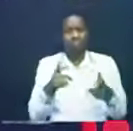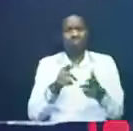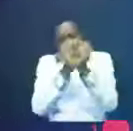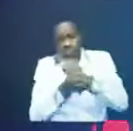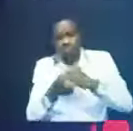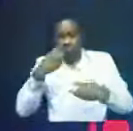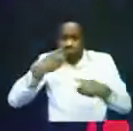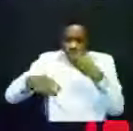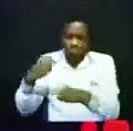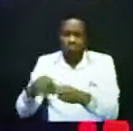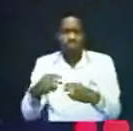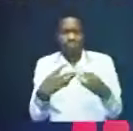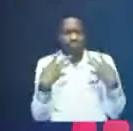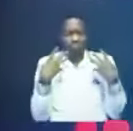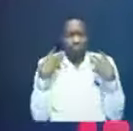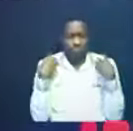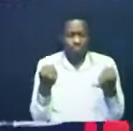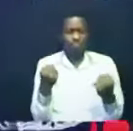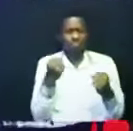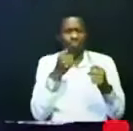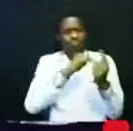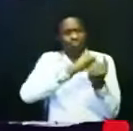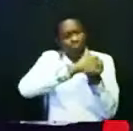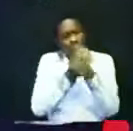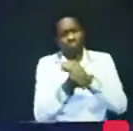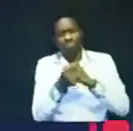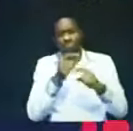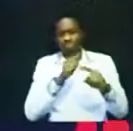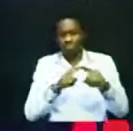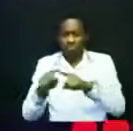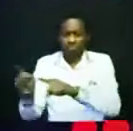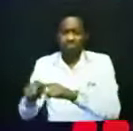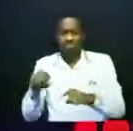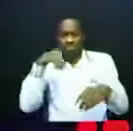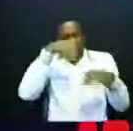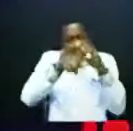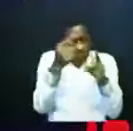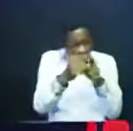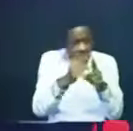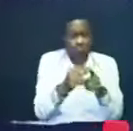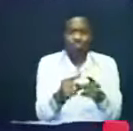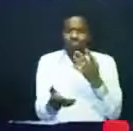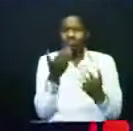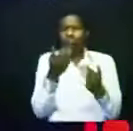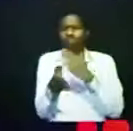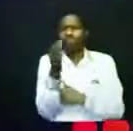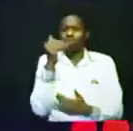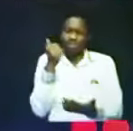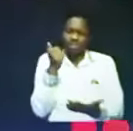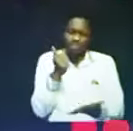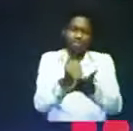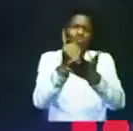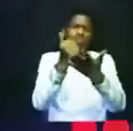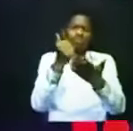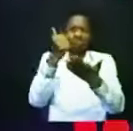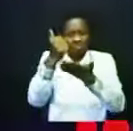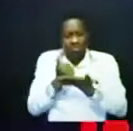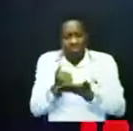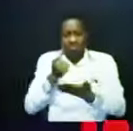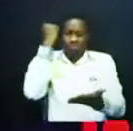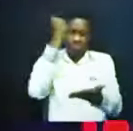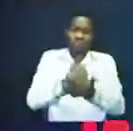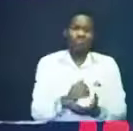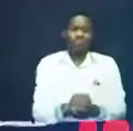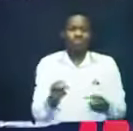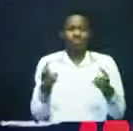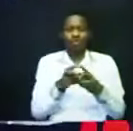For healing and bringing transformation. Ɛde sakra yɛ ɛba. May the Lord help us. Onyame mua yɛn. To have a positive attitude towards his